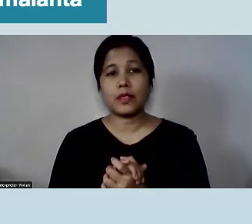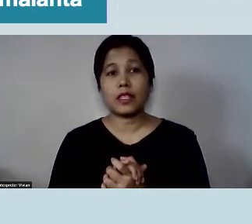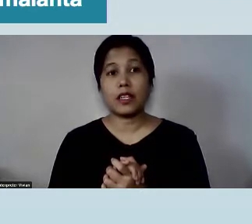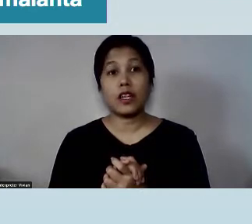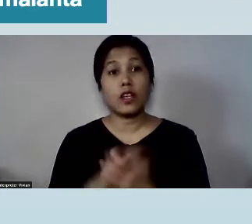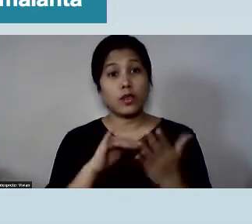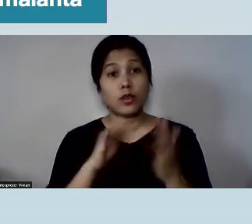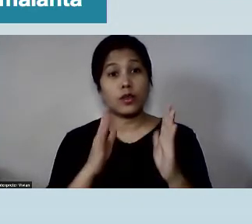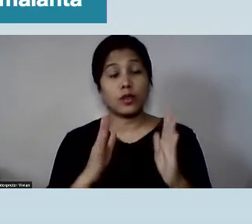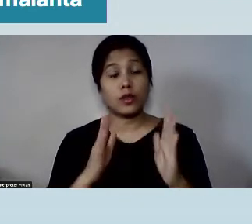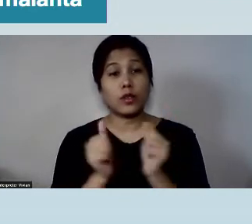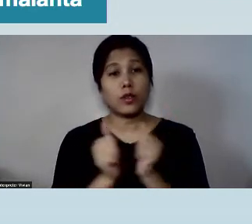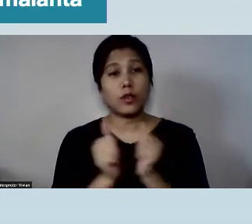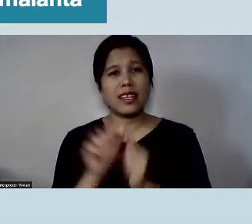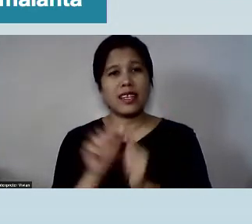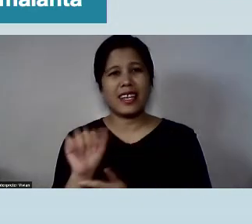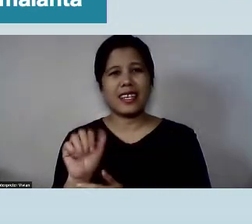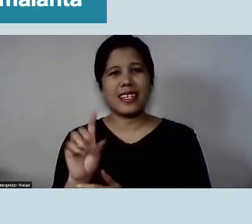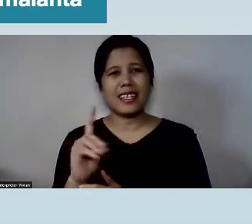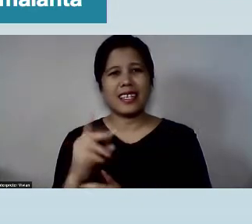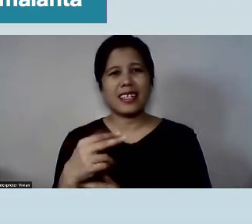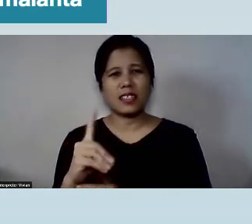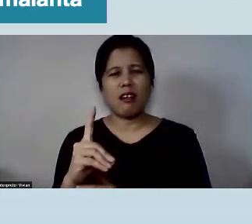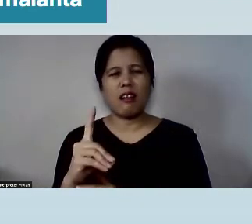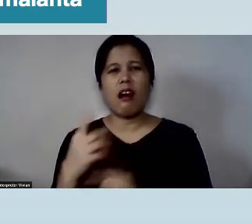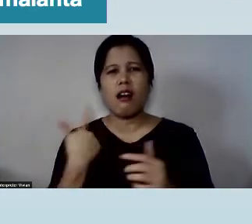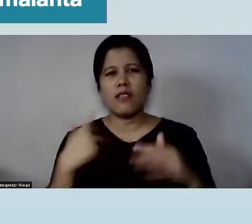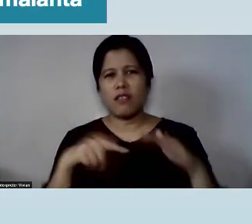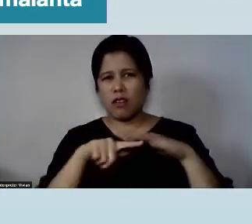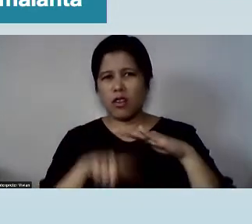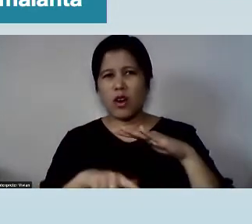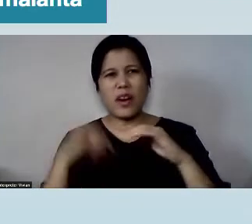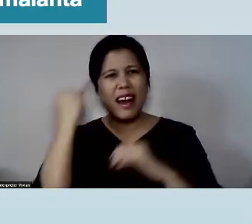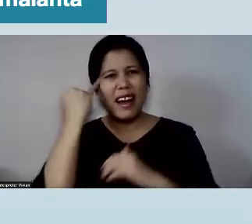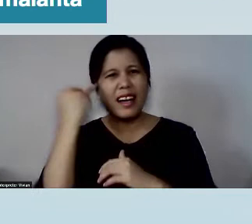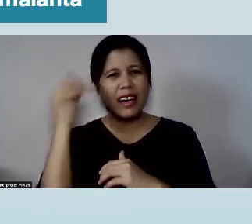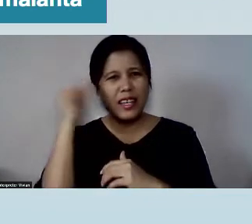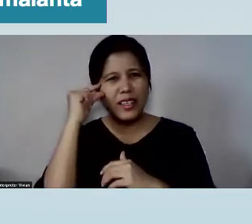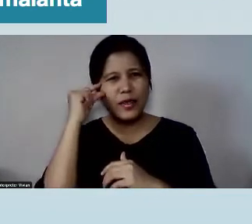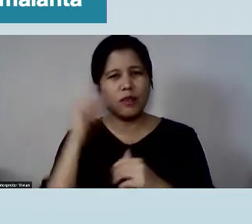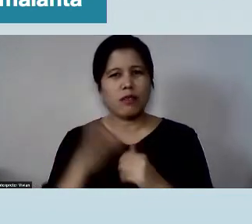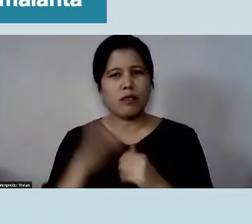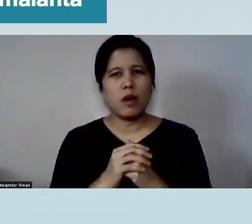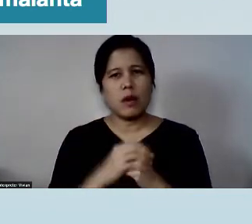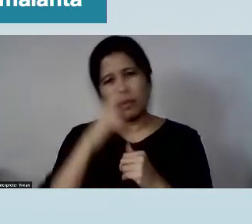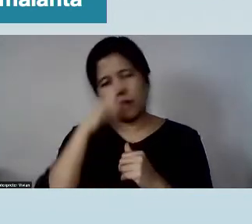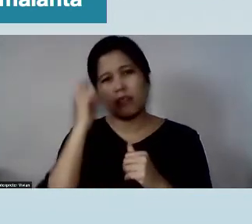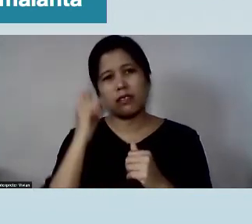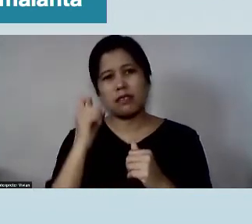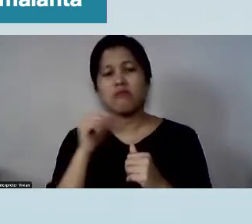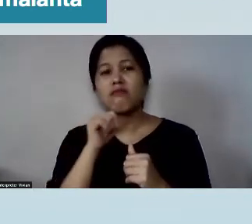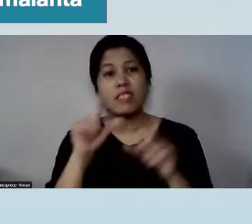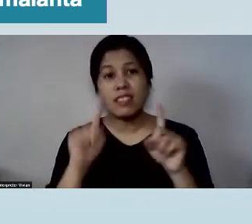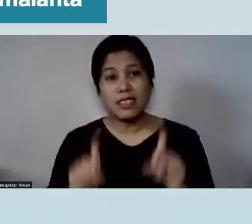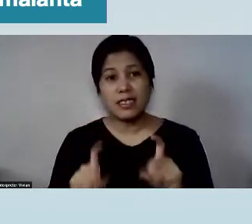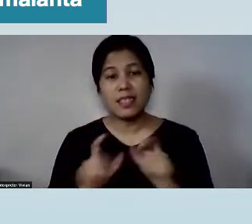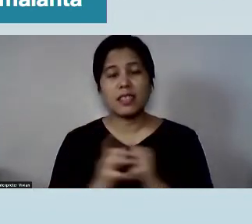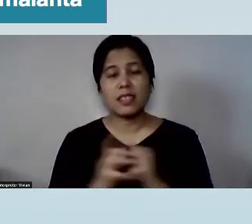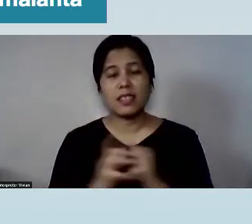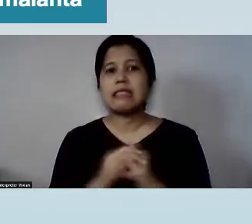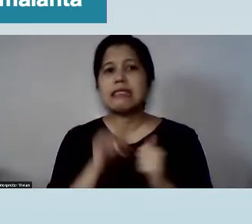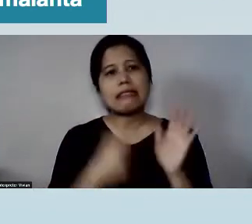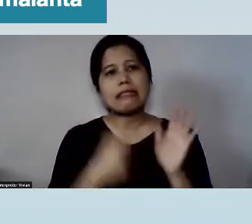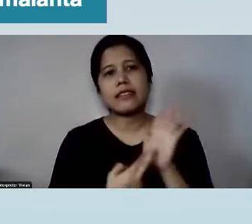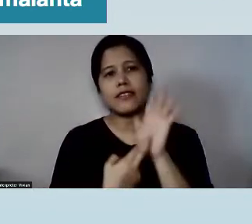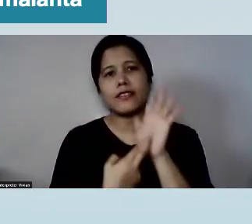with ADHD tend to have lower than average IQ because they're not test takers. This may not reflect their true intelligence. And